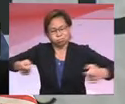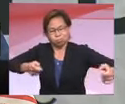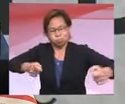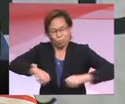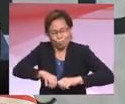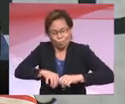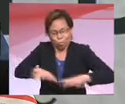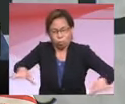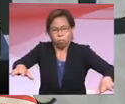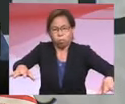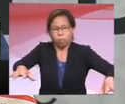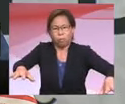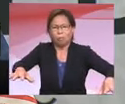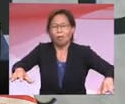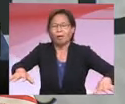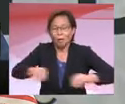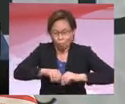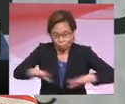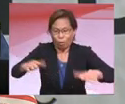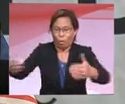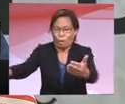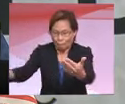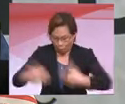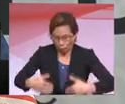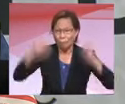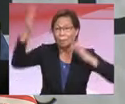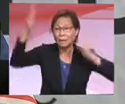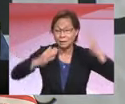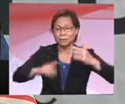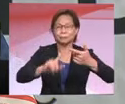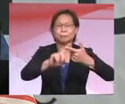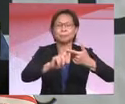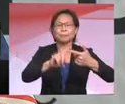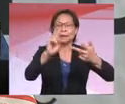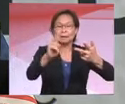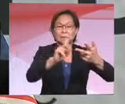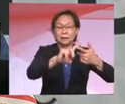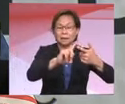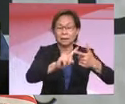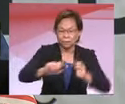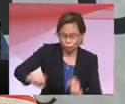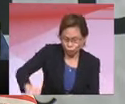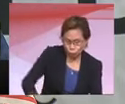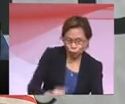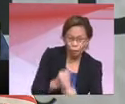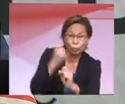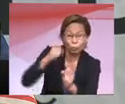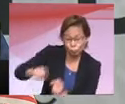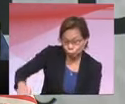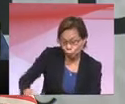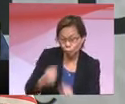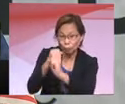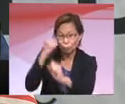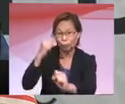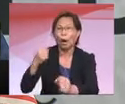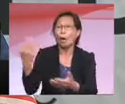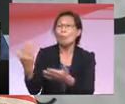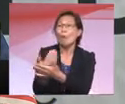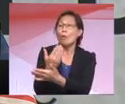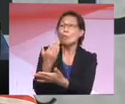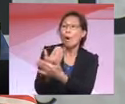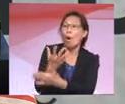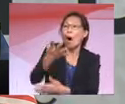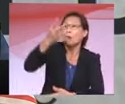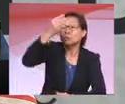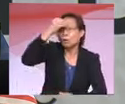infection bringing into the country. Second, in regards to Sungai Buloh, I think the claims also I just got to know about it. So